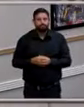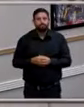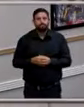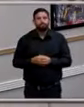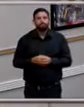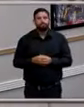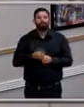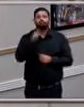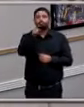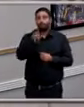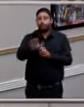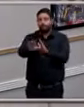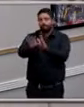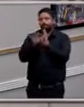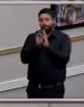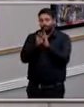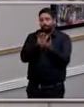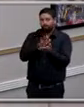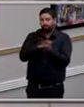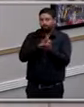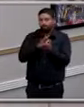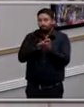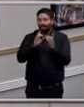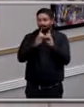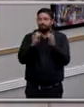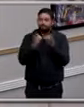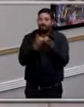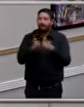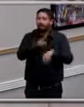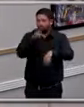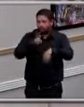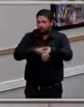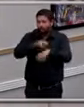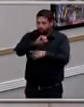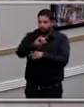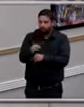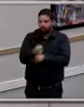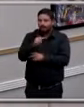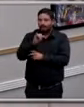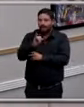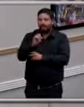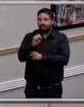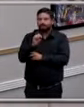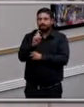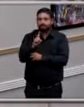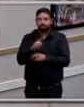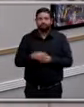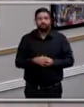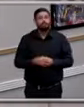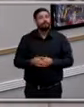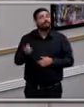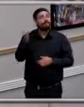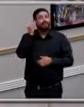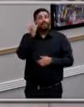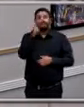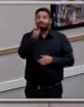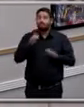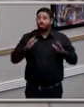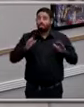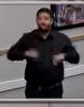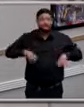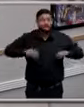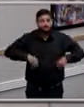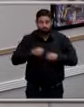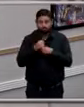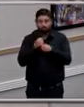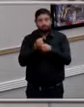Choose the school district, which of course is Judson ISD. If you have not created an account,